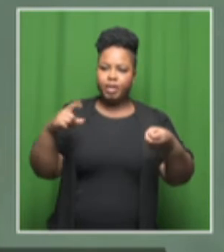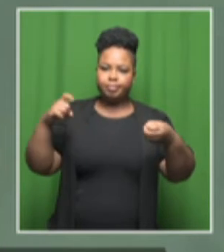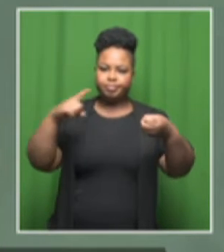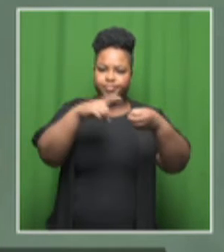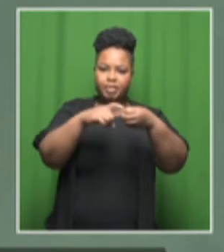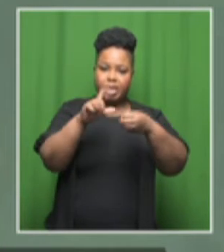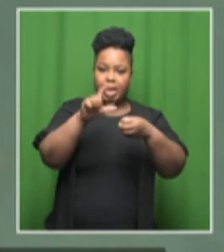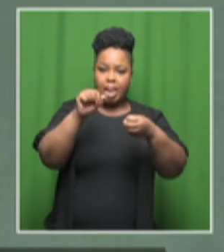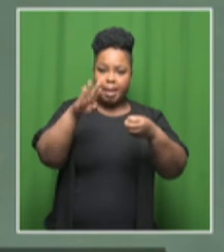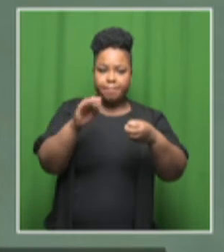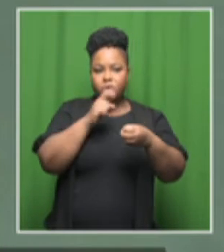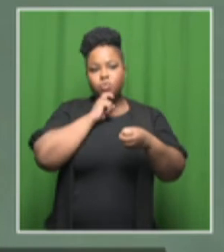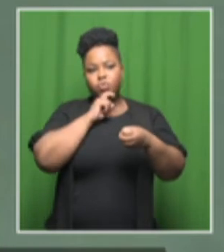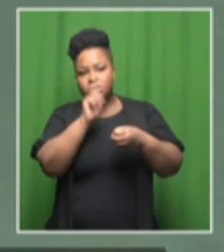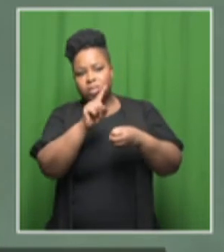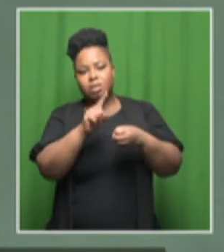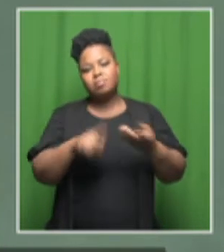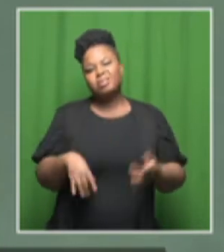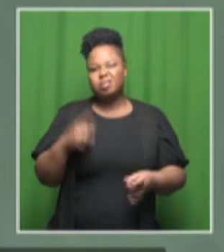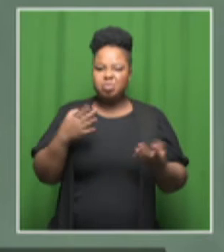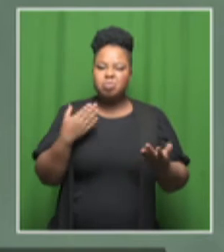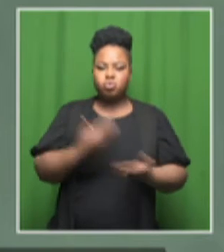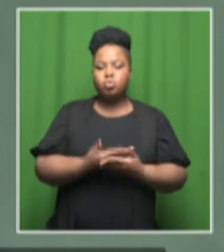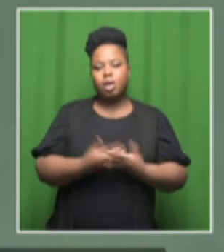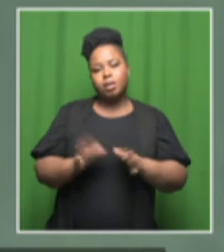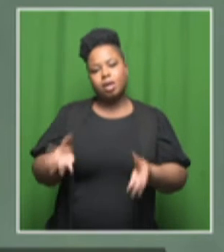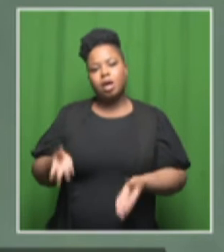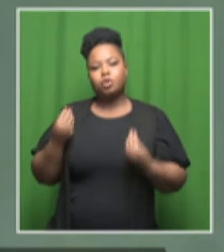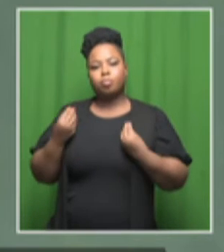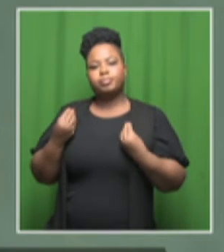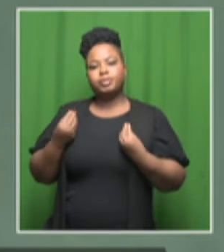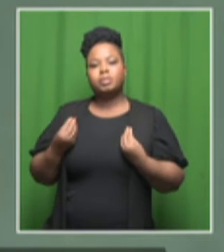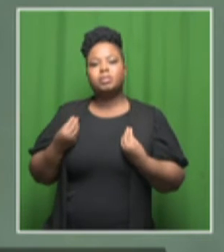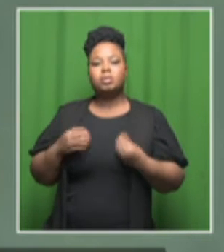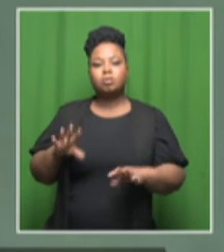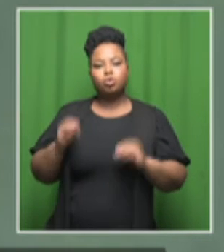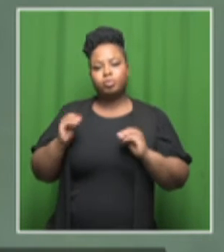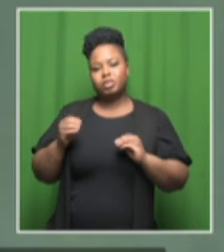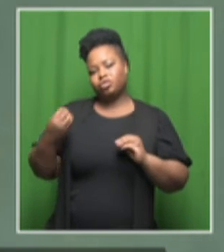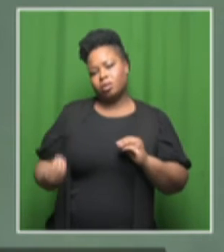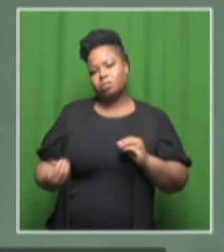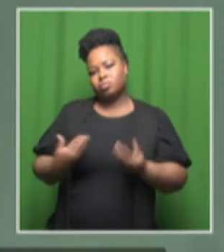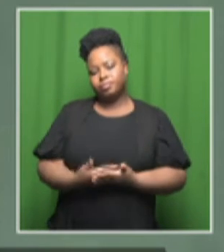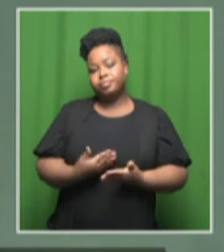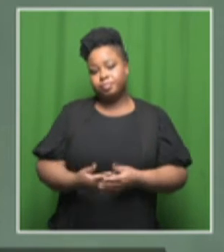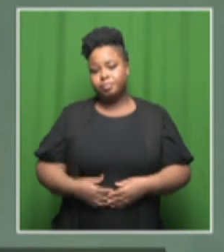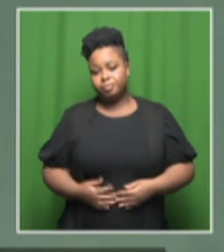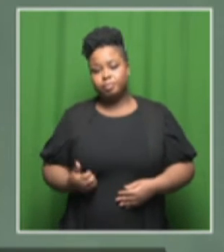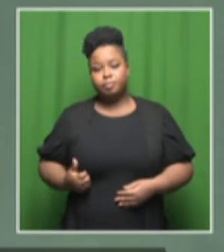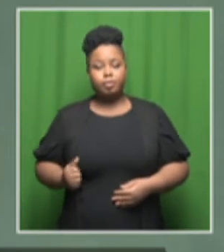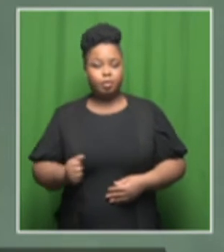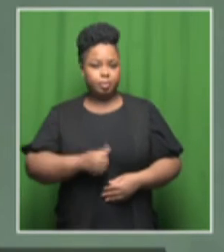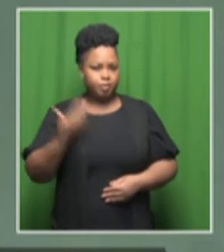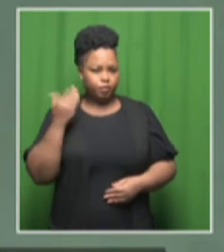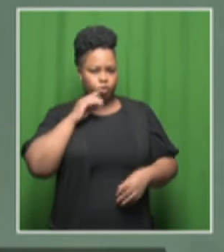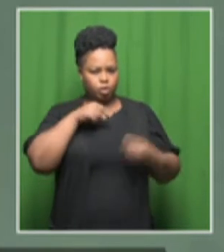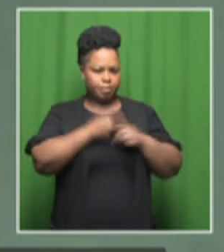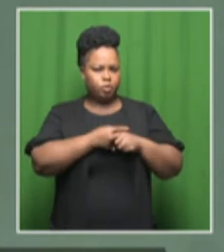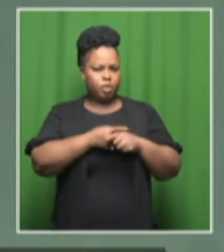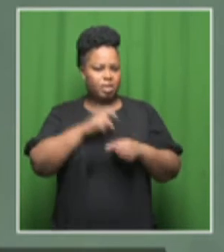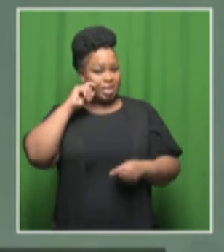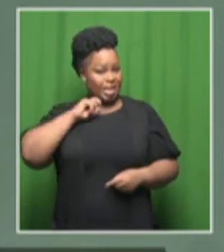that's also always a beautiful option to go through as well. But I want to ask you, and we've been speaking about age as being